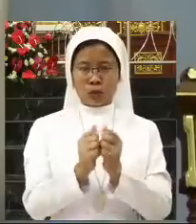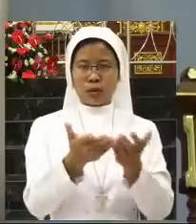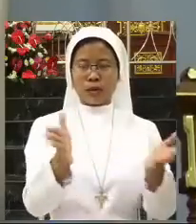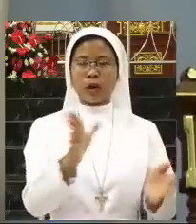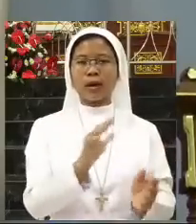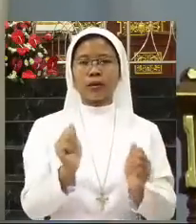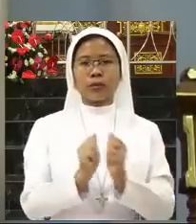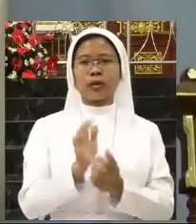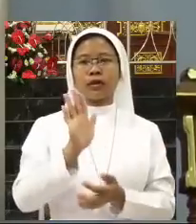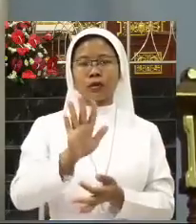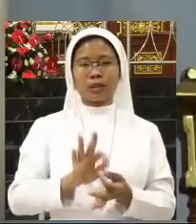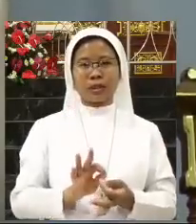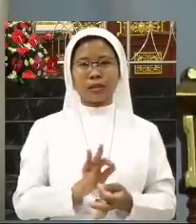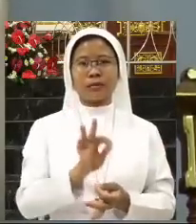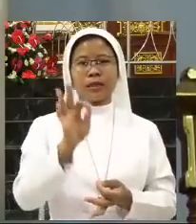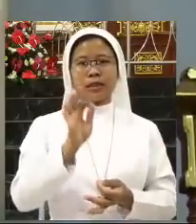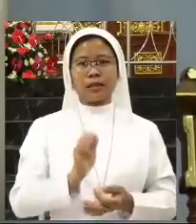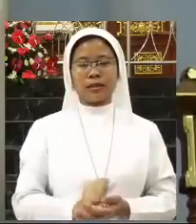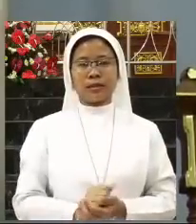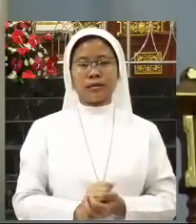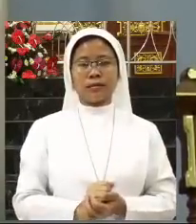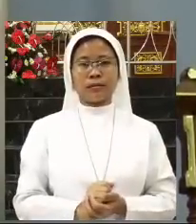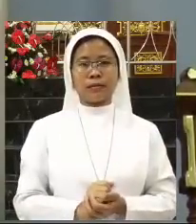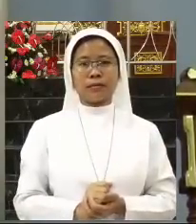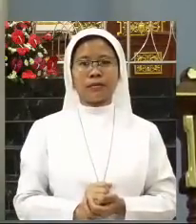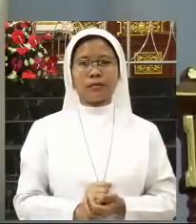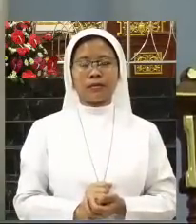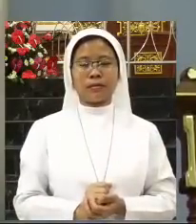And with your spirit.